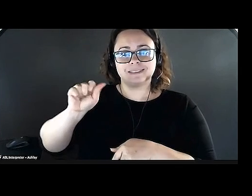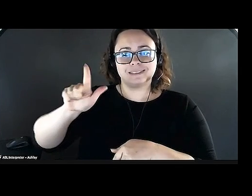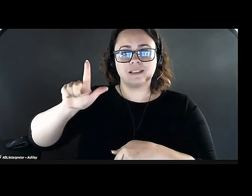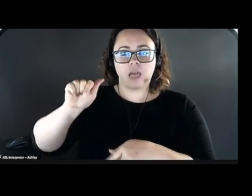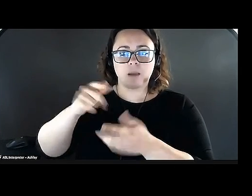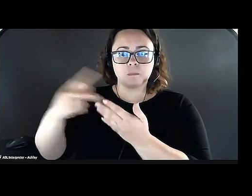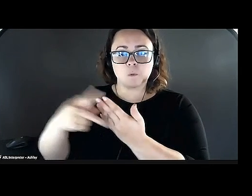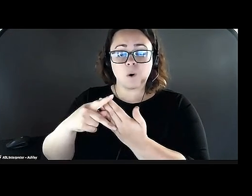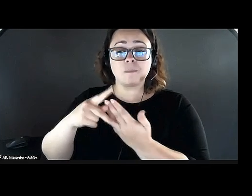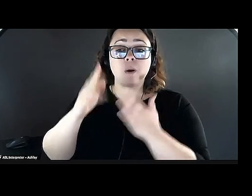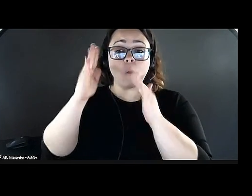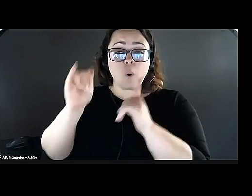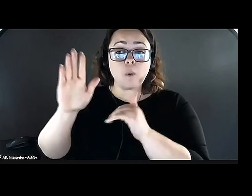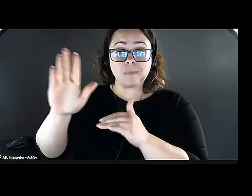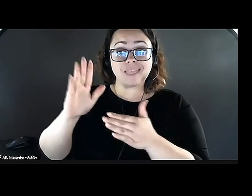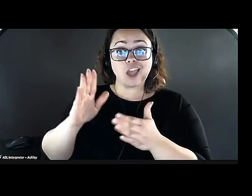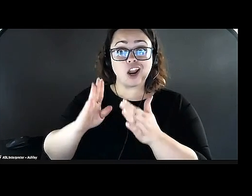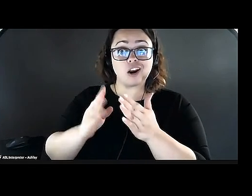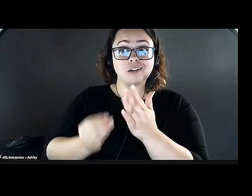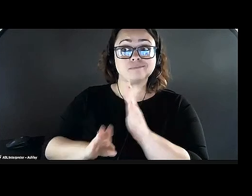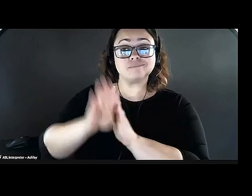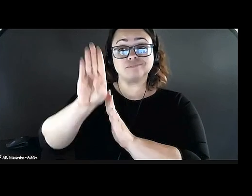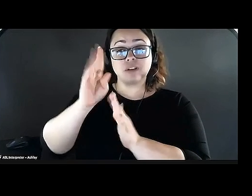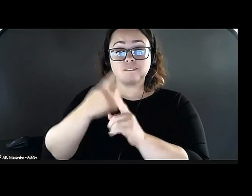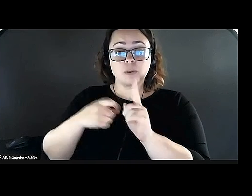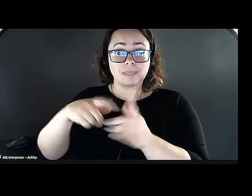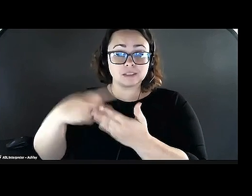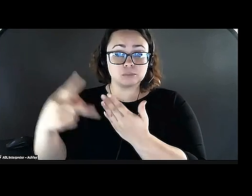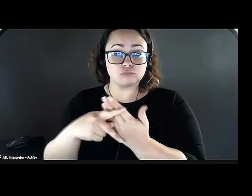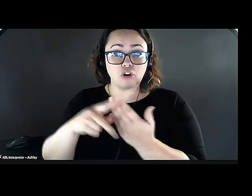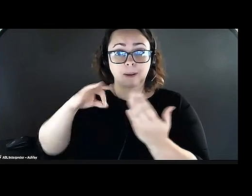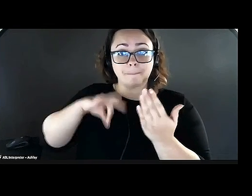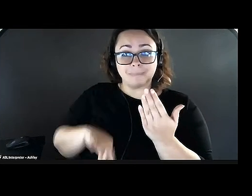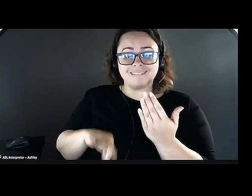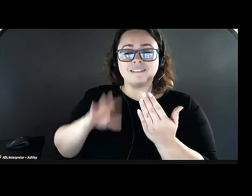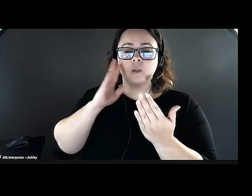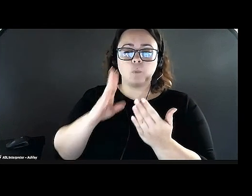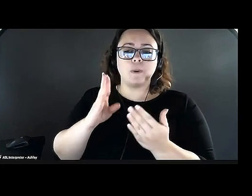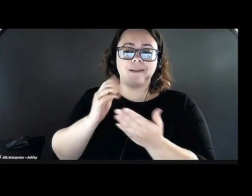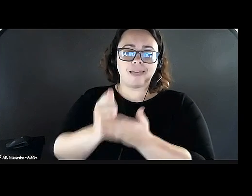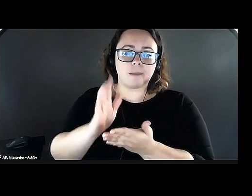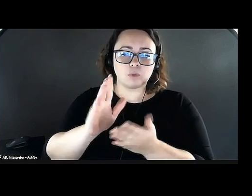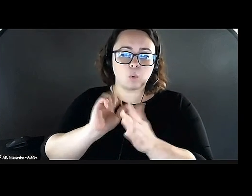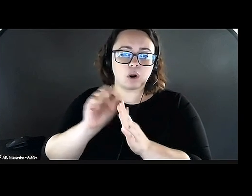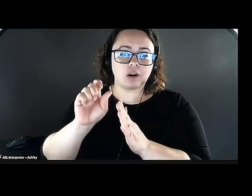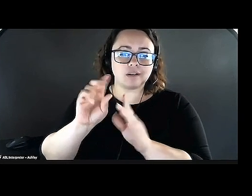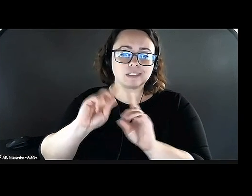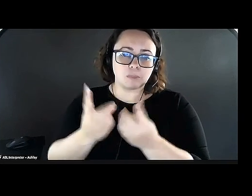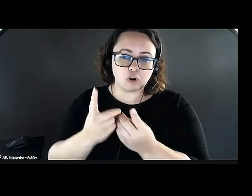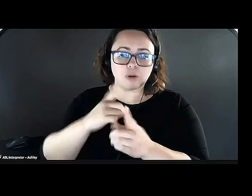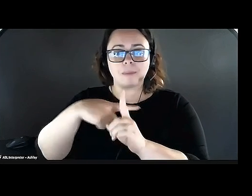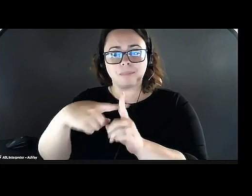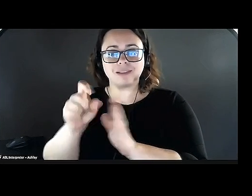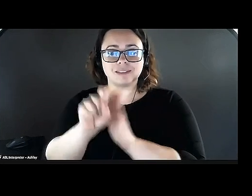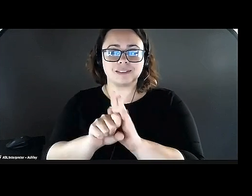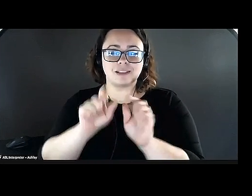that the benefit of their growth from this program will pay off for your department and the state workforce as a whole.